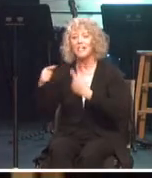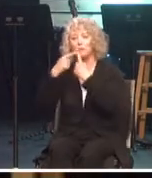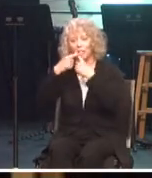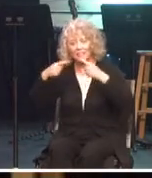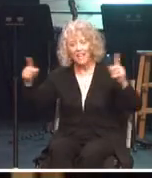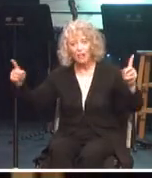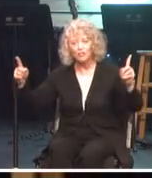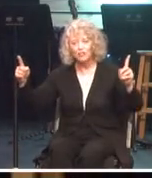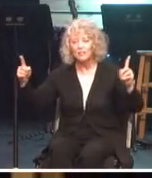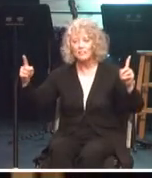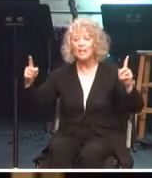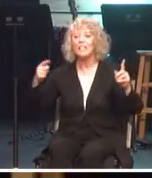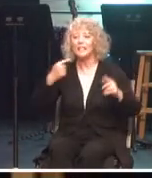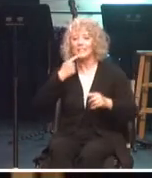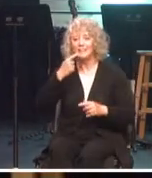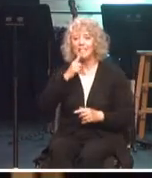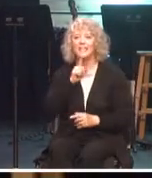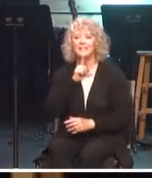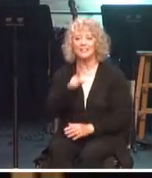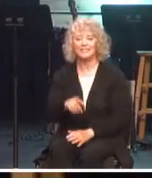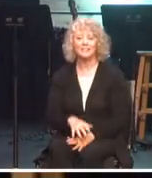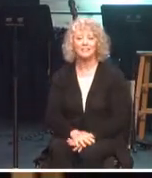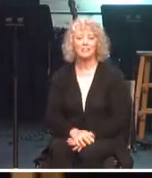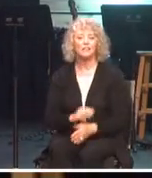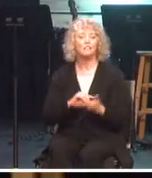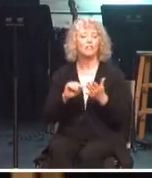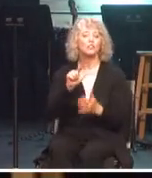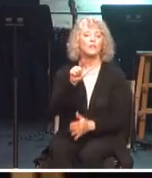In fact, look back at verse 26 just for a moment. Verse 26,